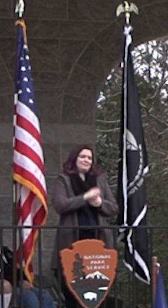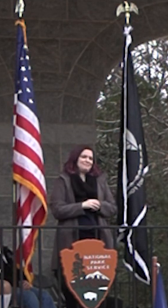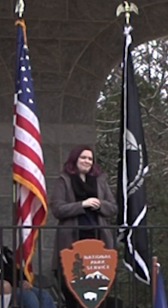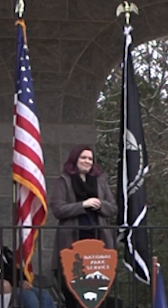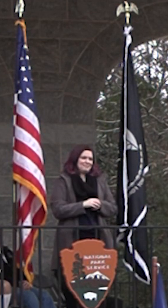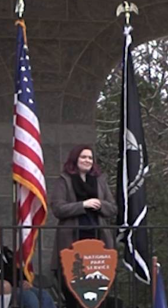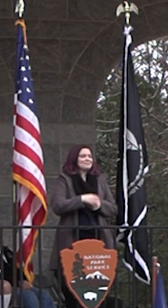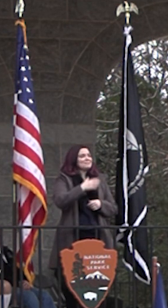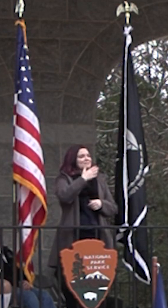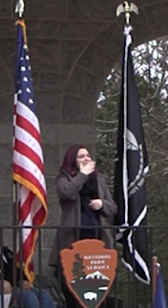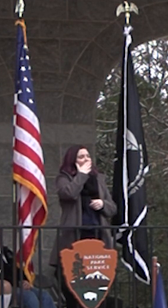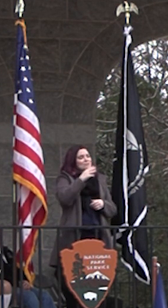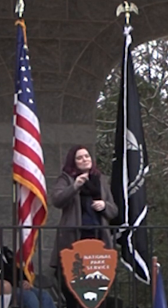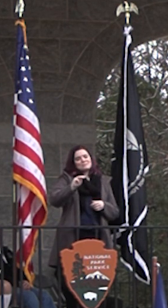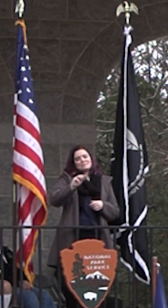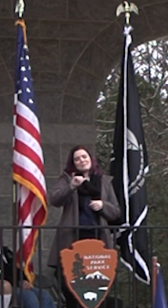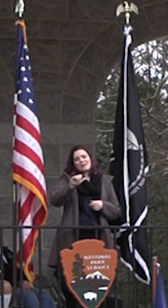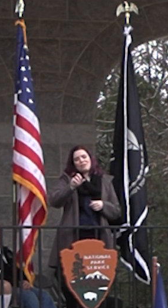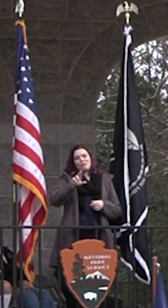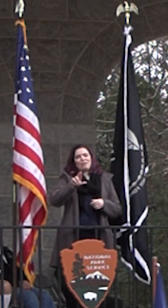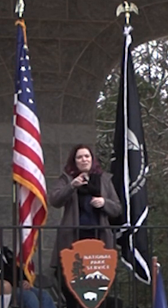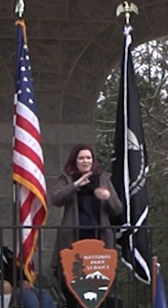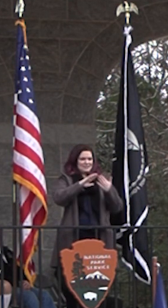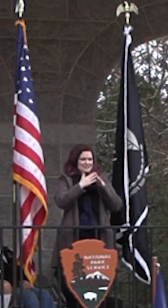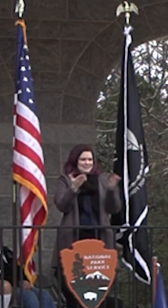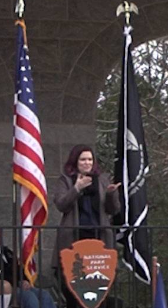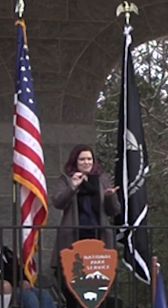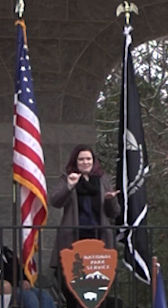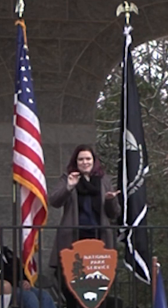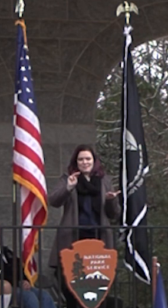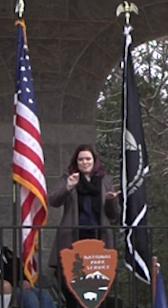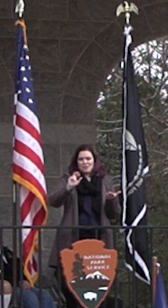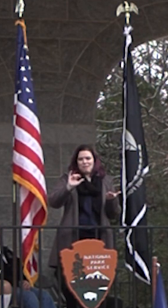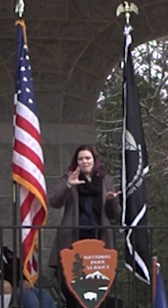Mayor of Americus for his kindness and support,